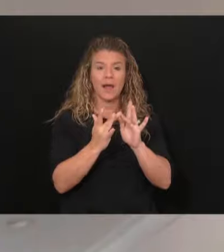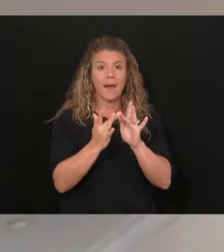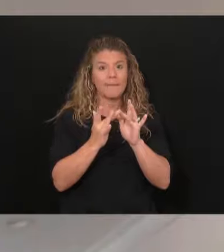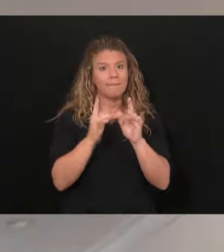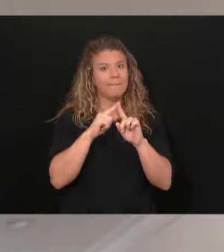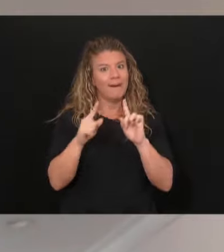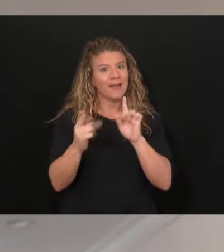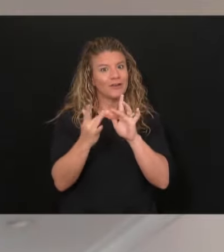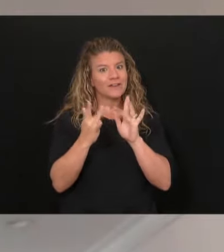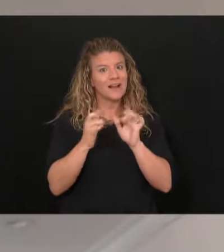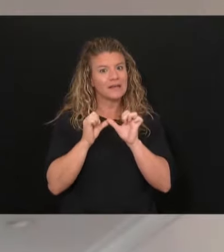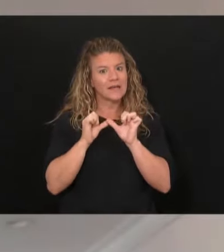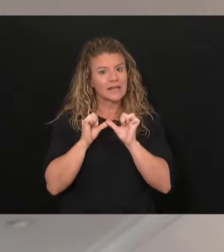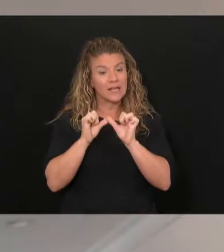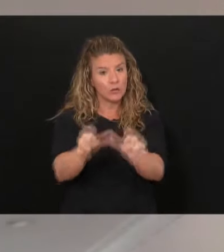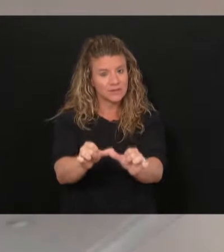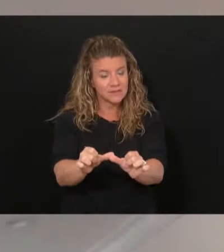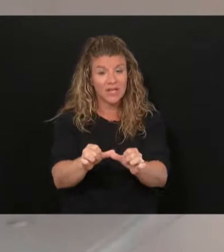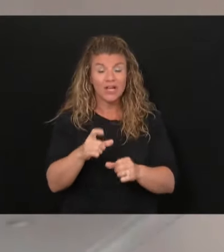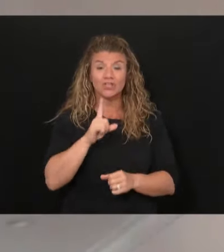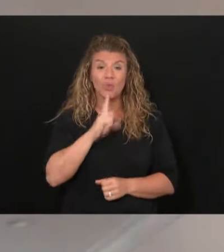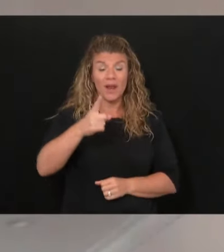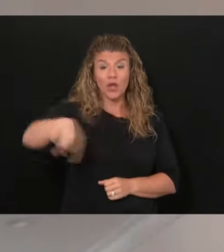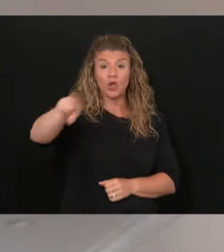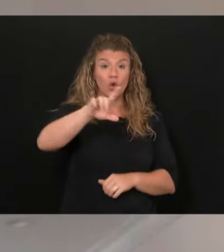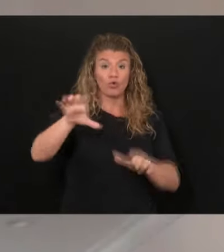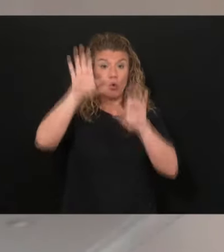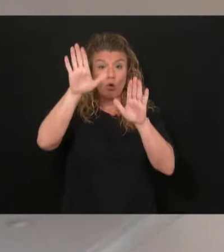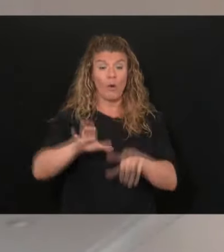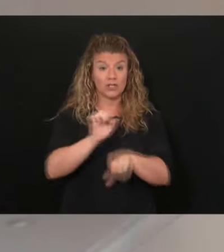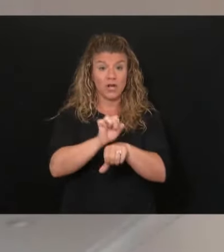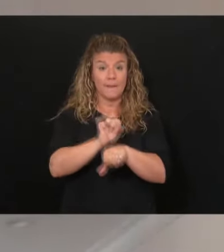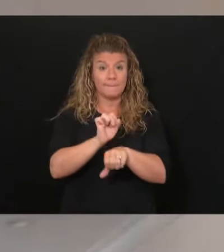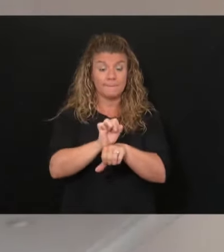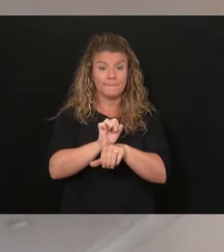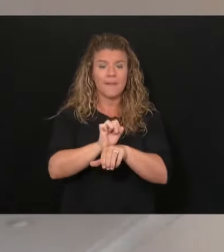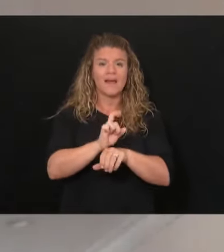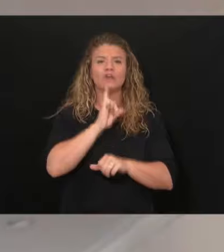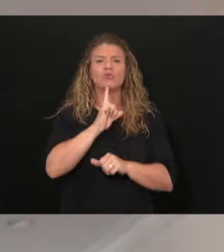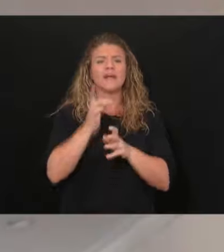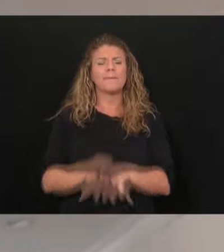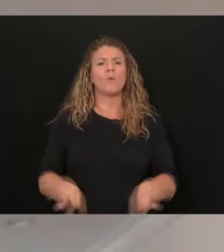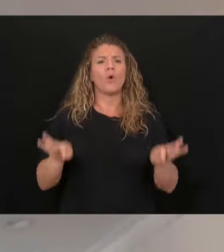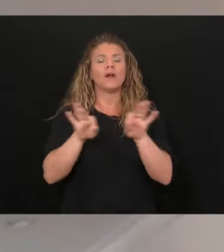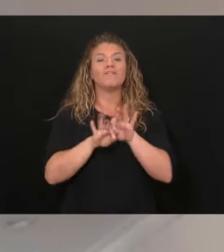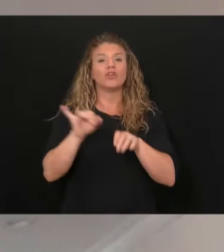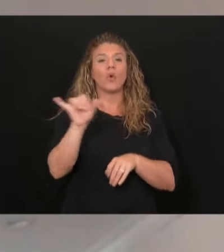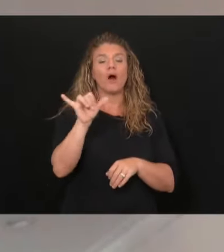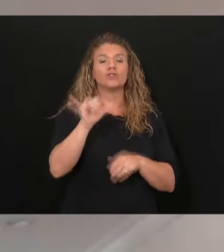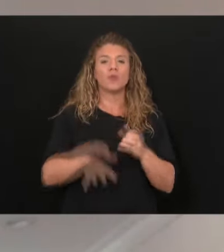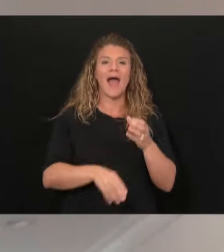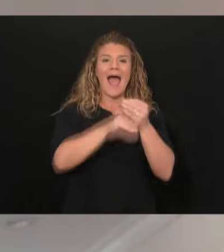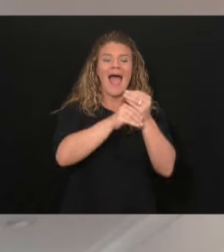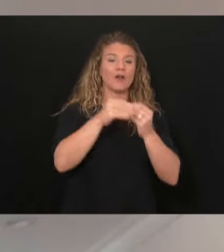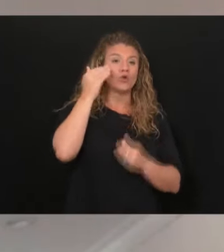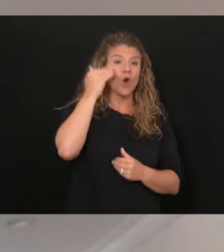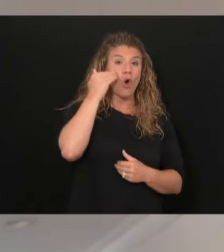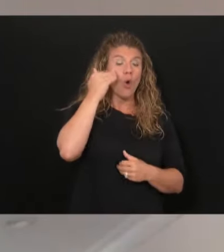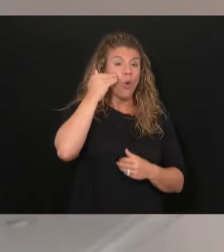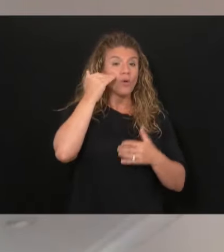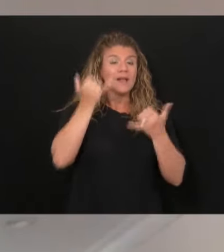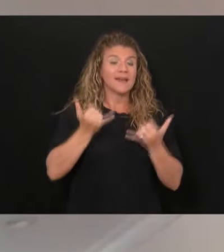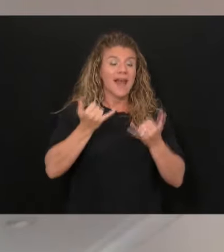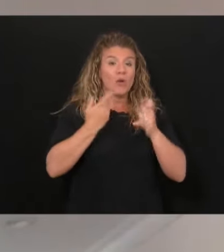continuous way. So West Virginia, you're doing great, but it's really important for us to realize that as we start